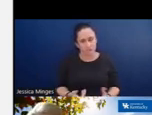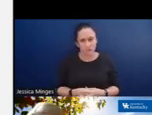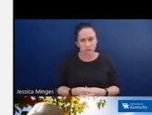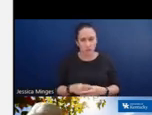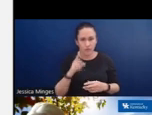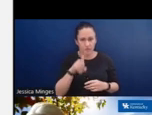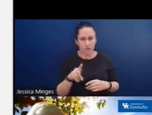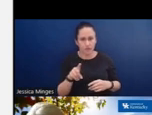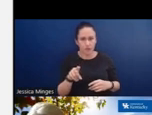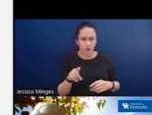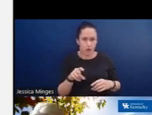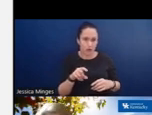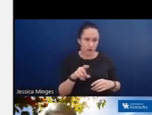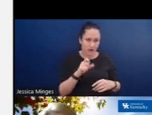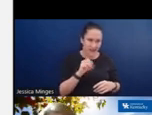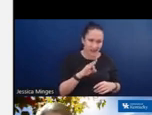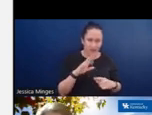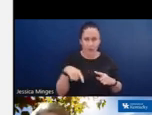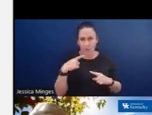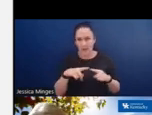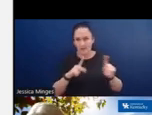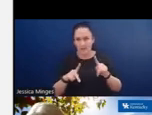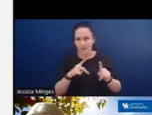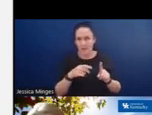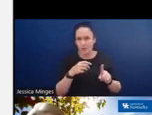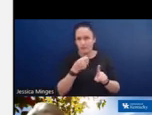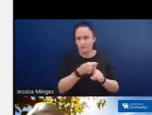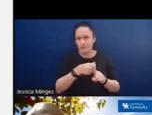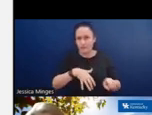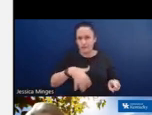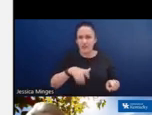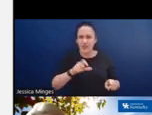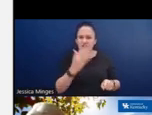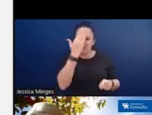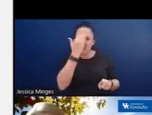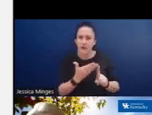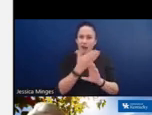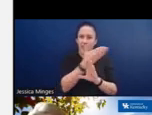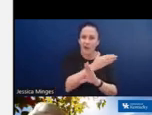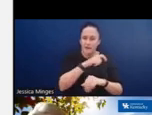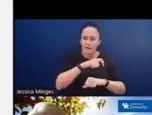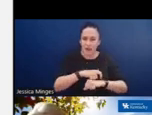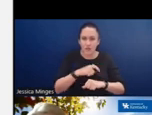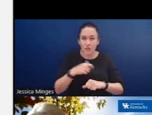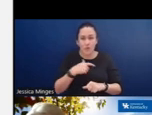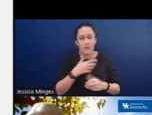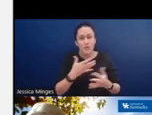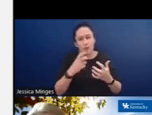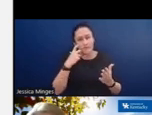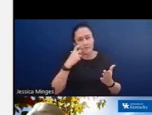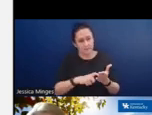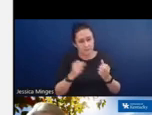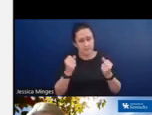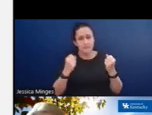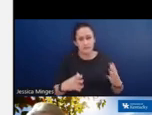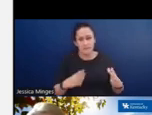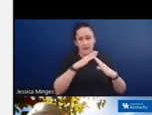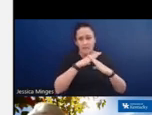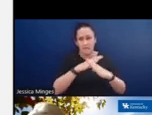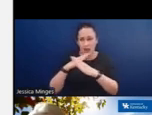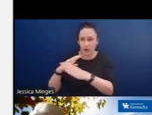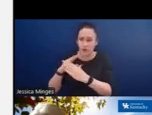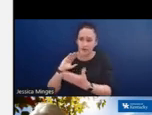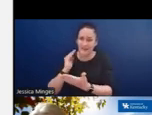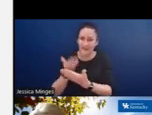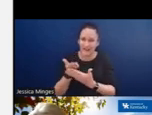of whether and when people become pregnant, that they should have known ahead of time. And we want to just acknowledge that there's a whole lot of barriers to getting there.